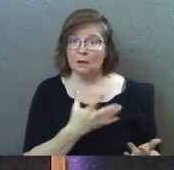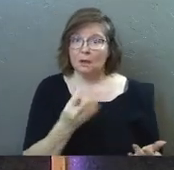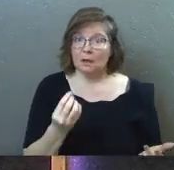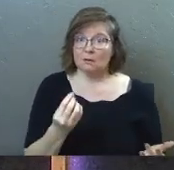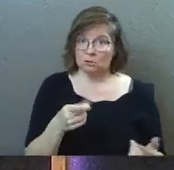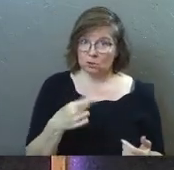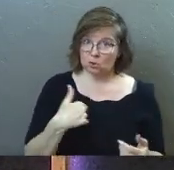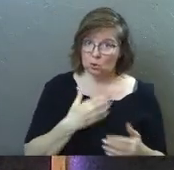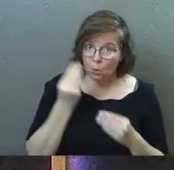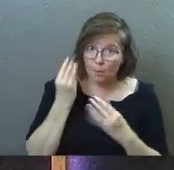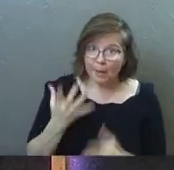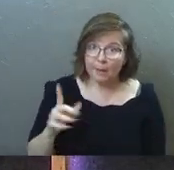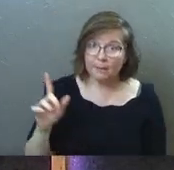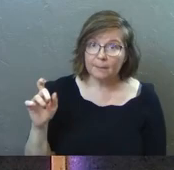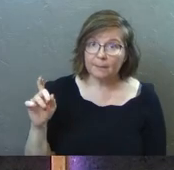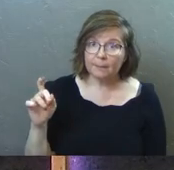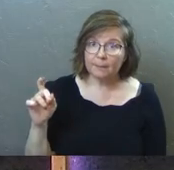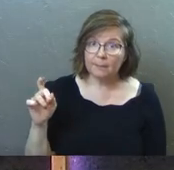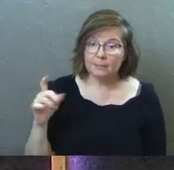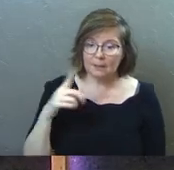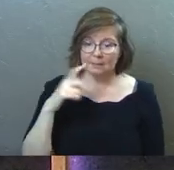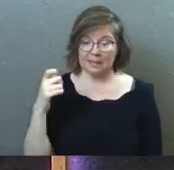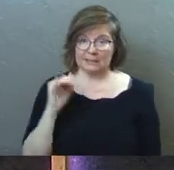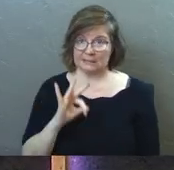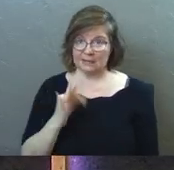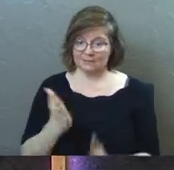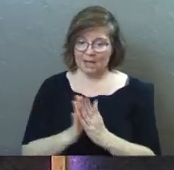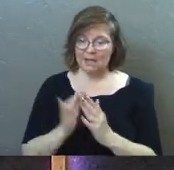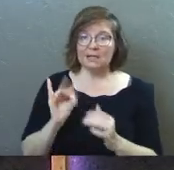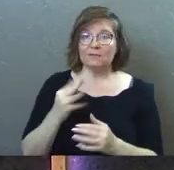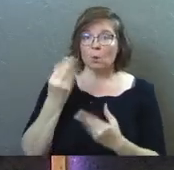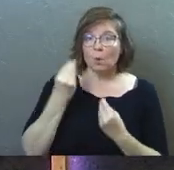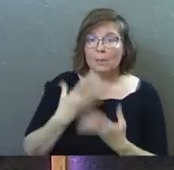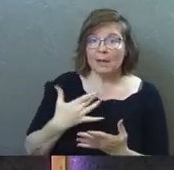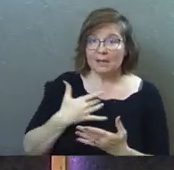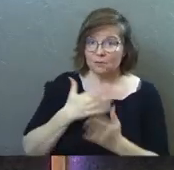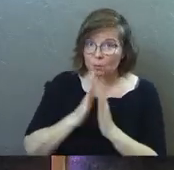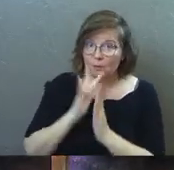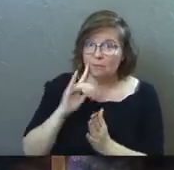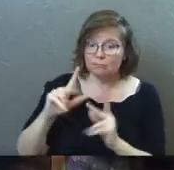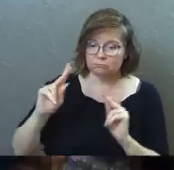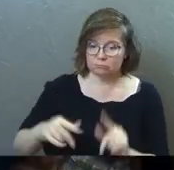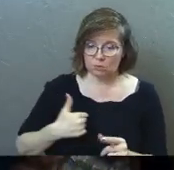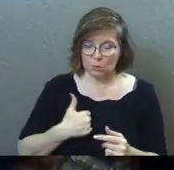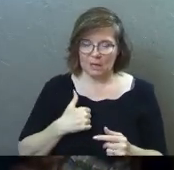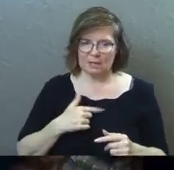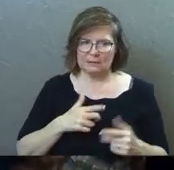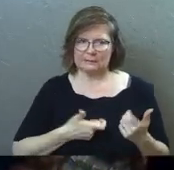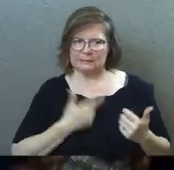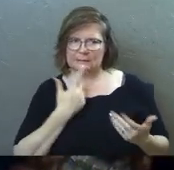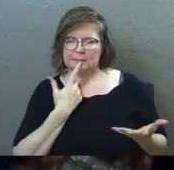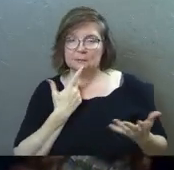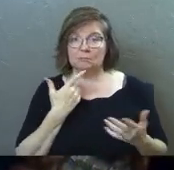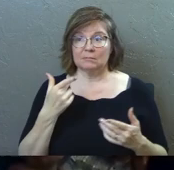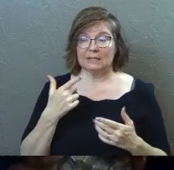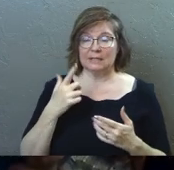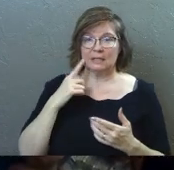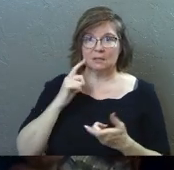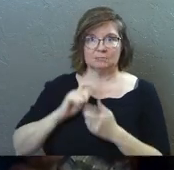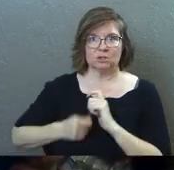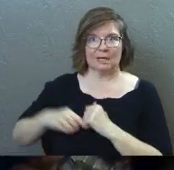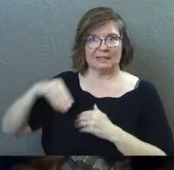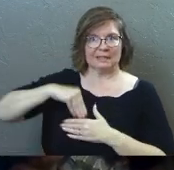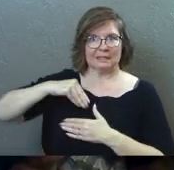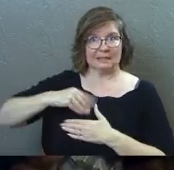And did you obey him? Yes. Because if he asked you, if you obeyed, if you prayed for that person you have mixed feelings toward, he messed with